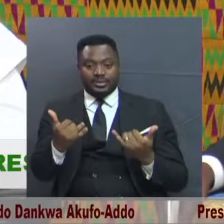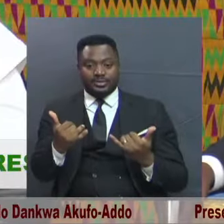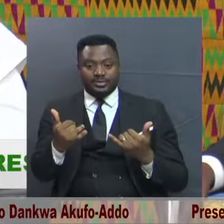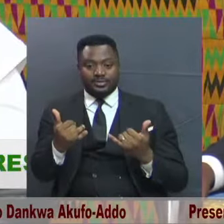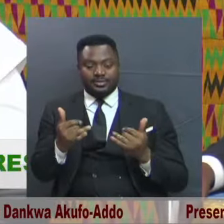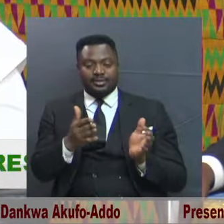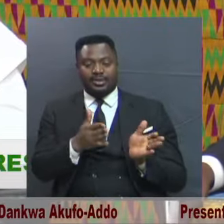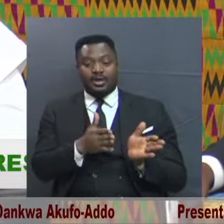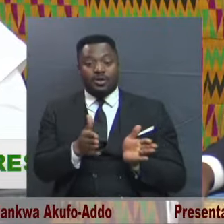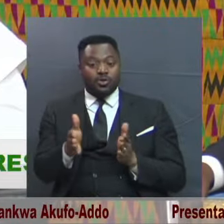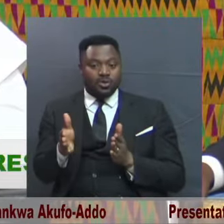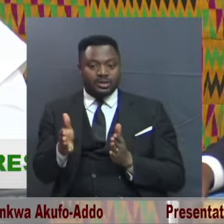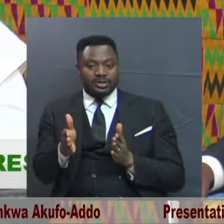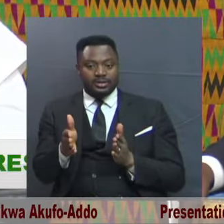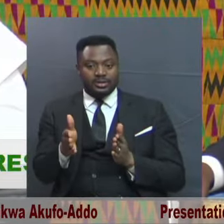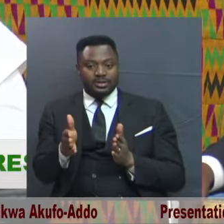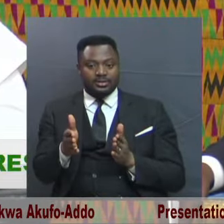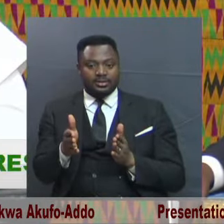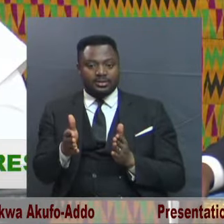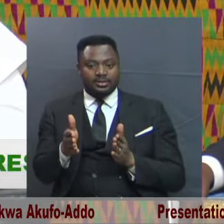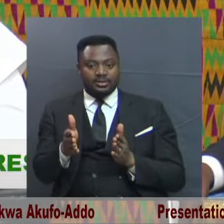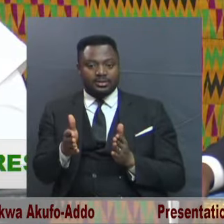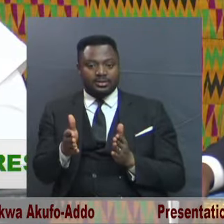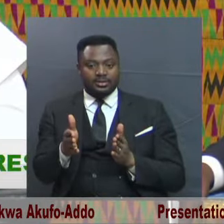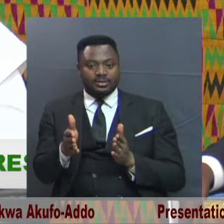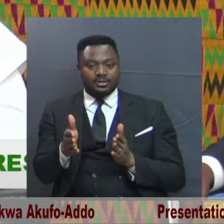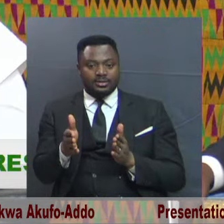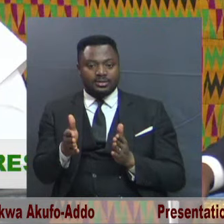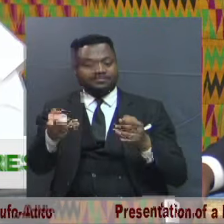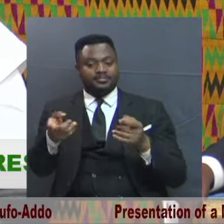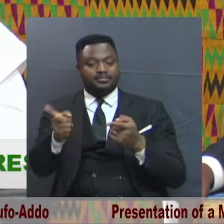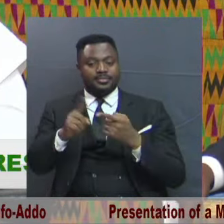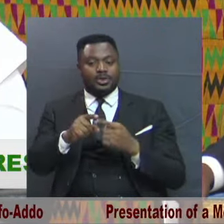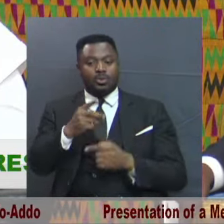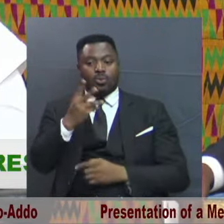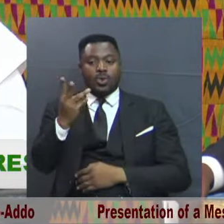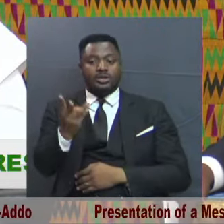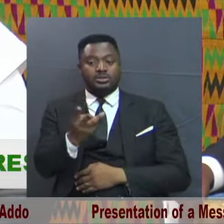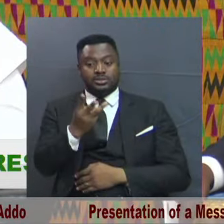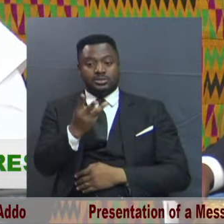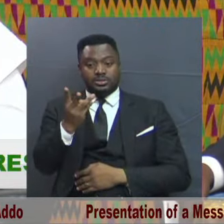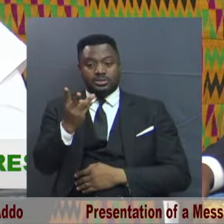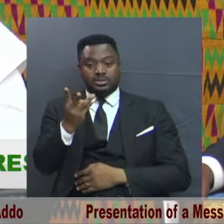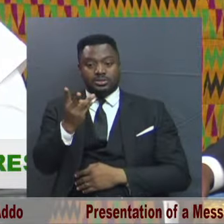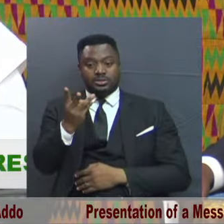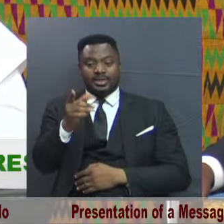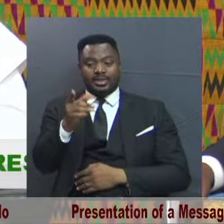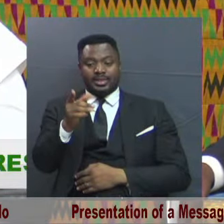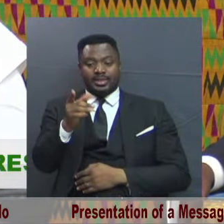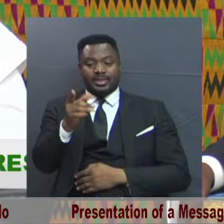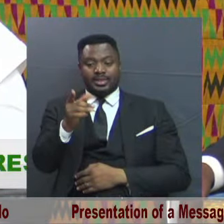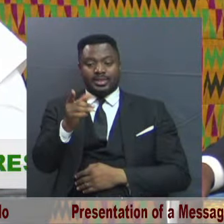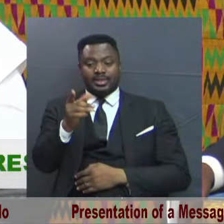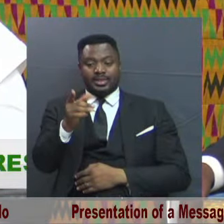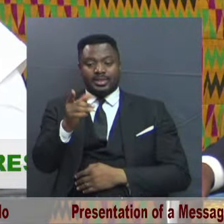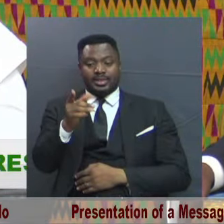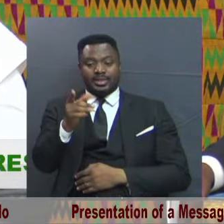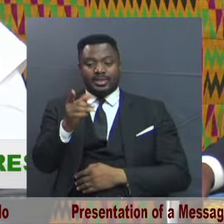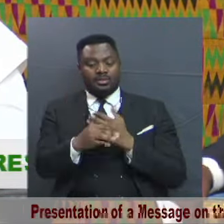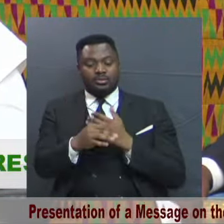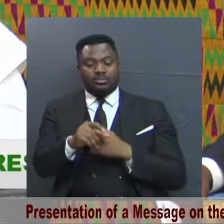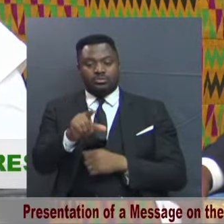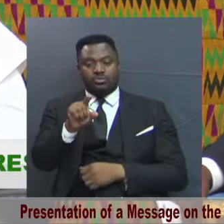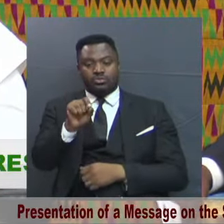is accordingly agend till Wednesday 28th February